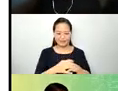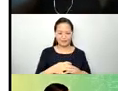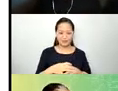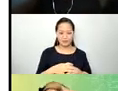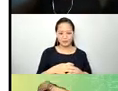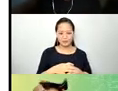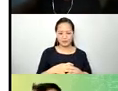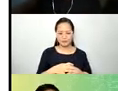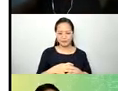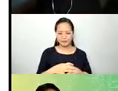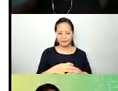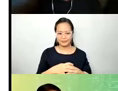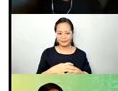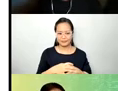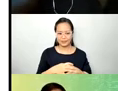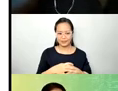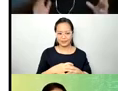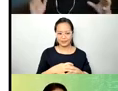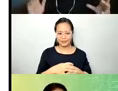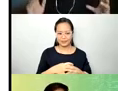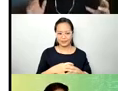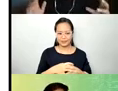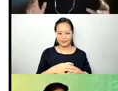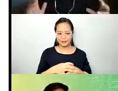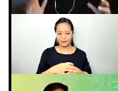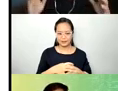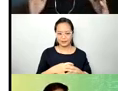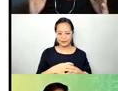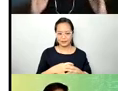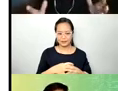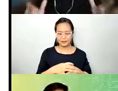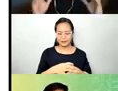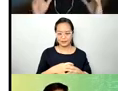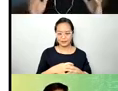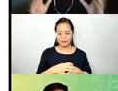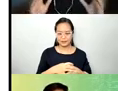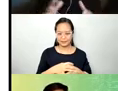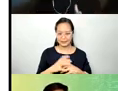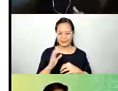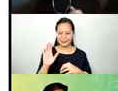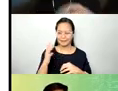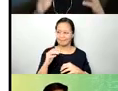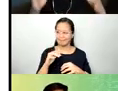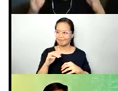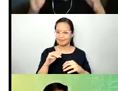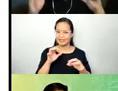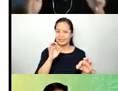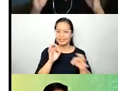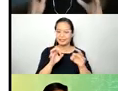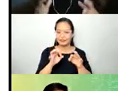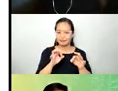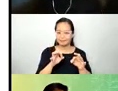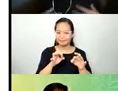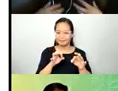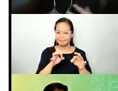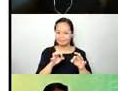quote. Okay? But if nakatayo tayo sa sapatos nila, if we've lived their